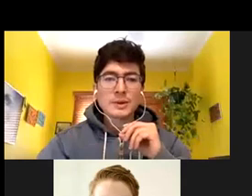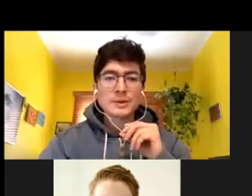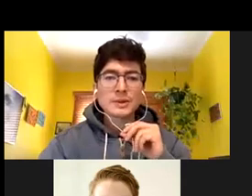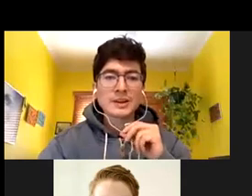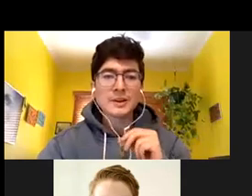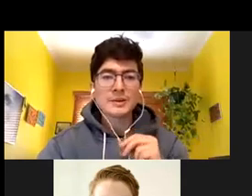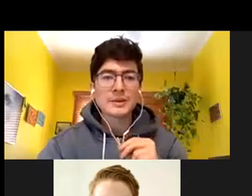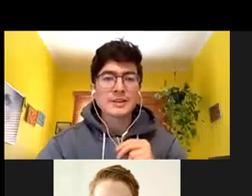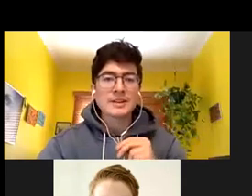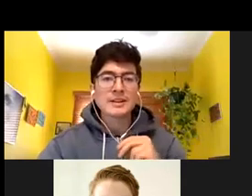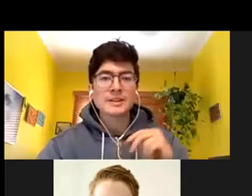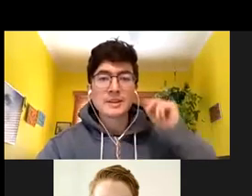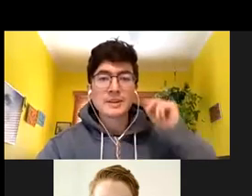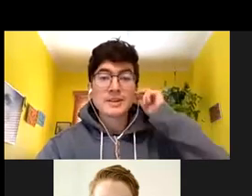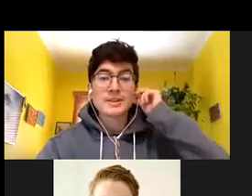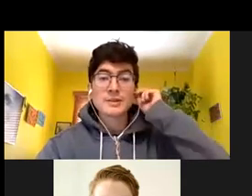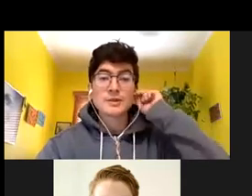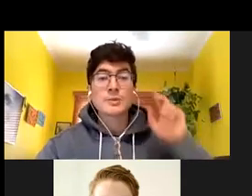here.